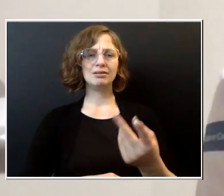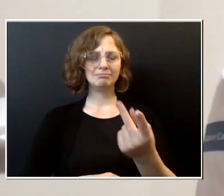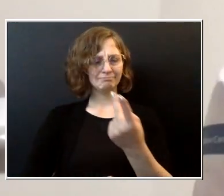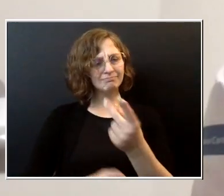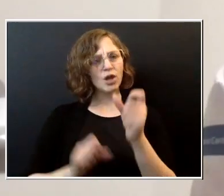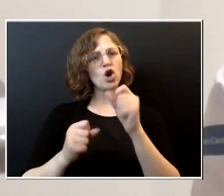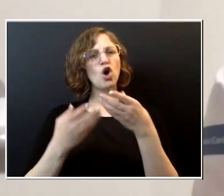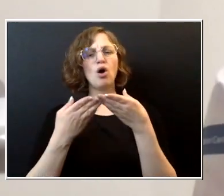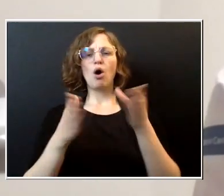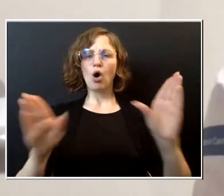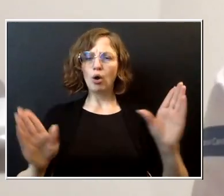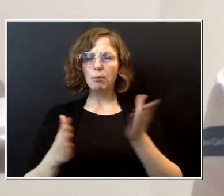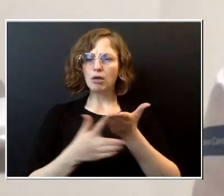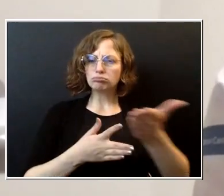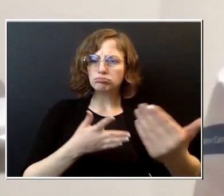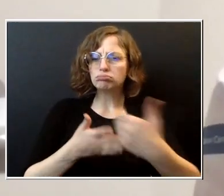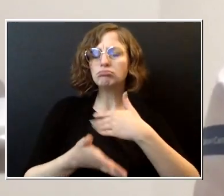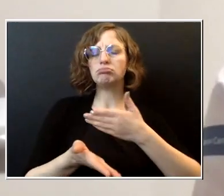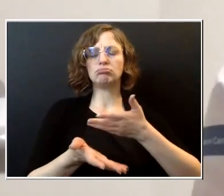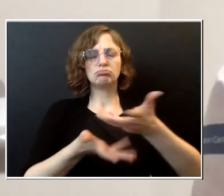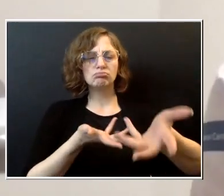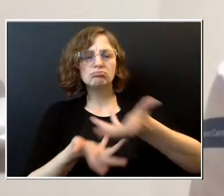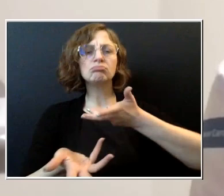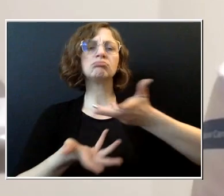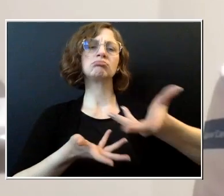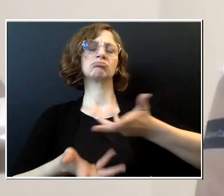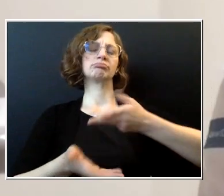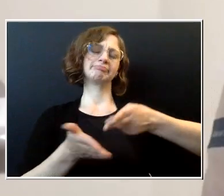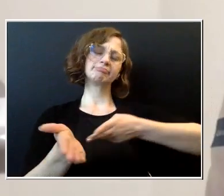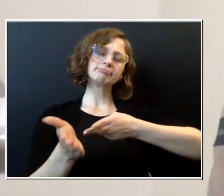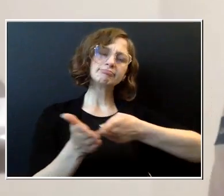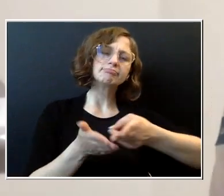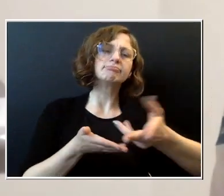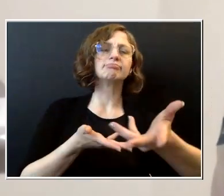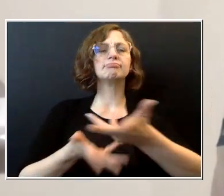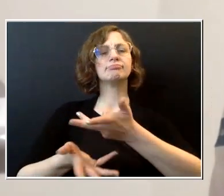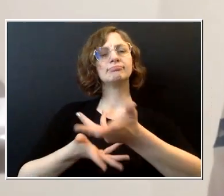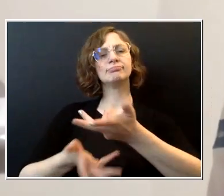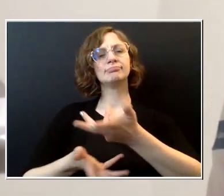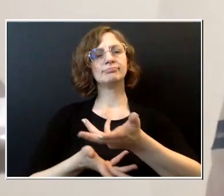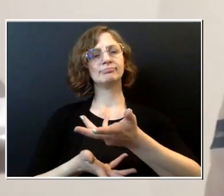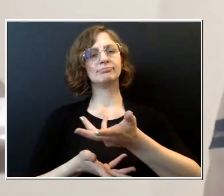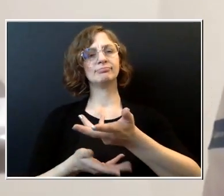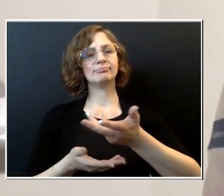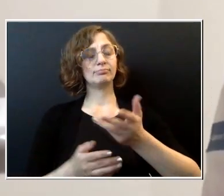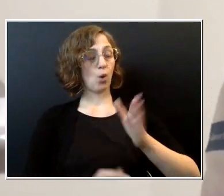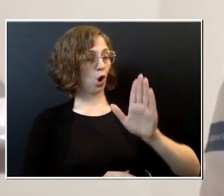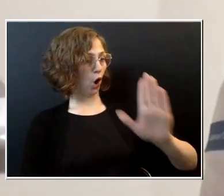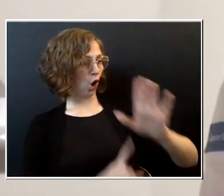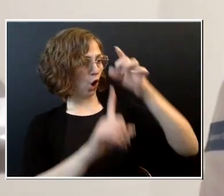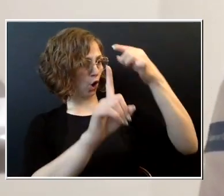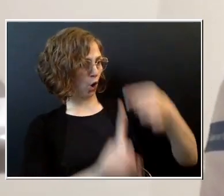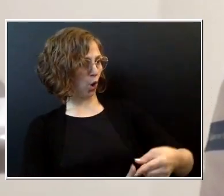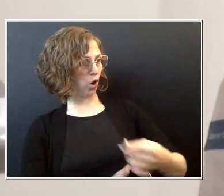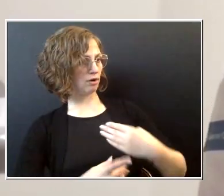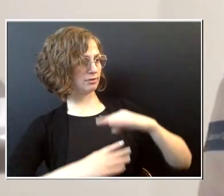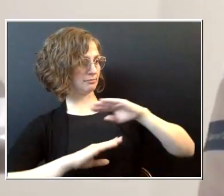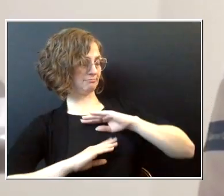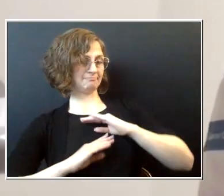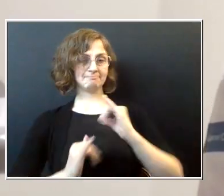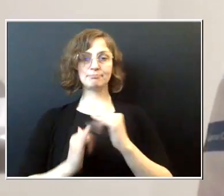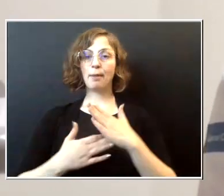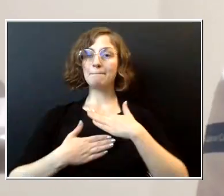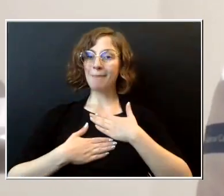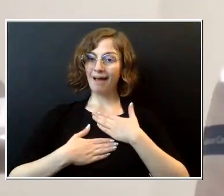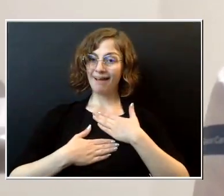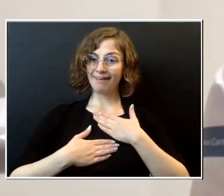open conversations and honest conversations to meet her goals as well as my goals as her oncologist. And